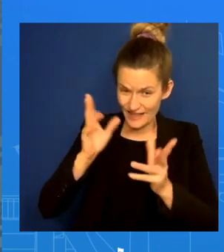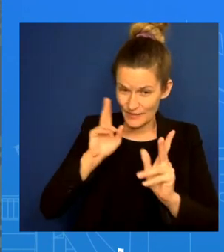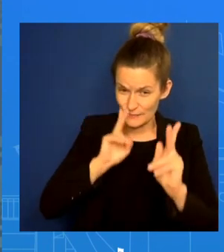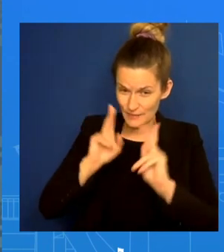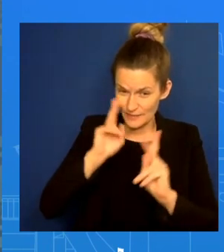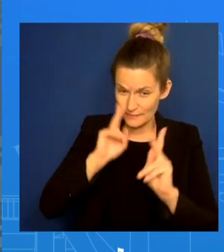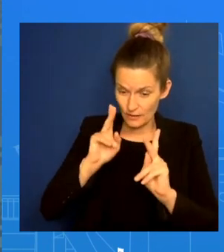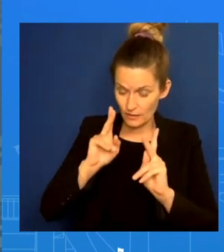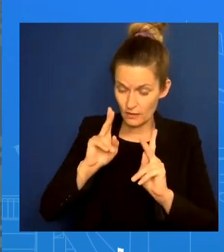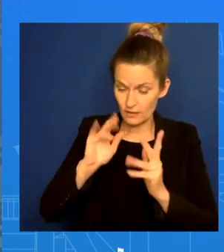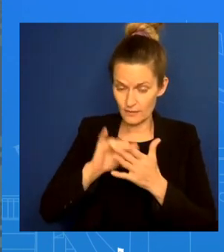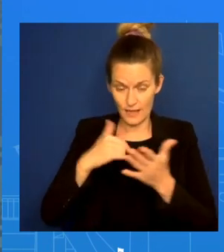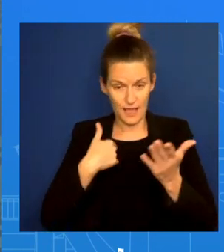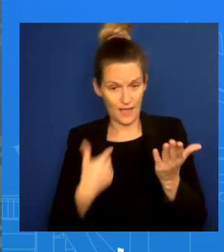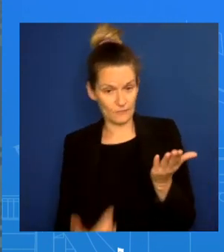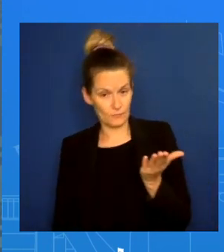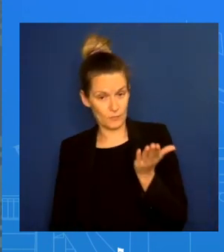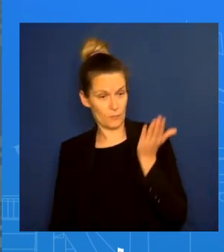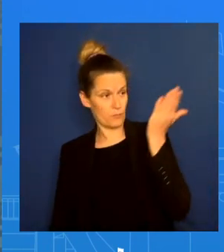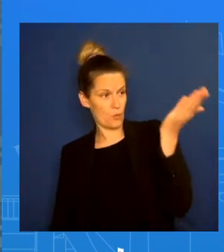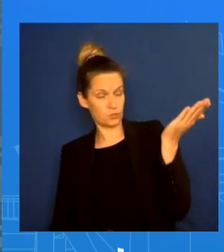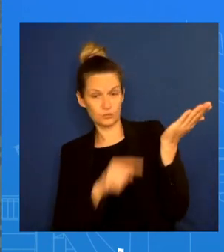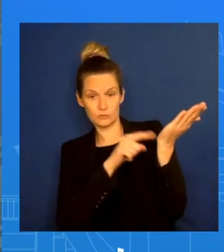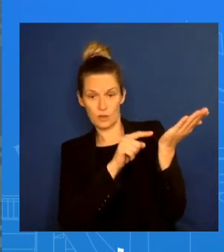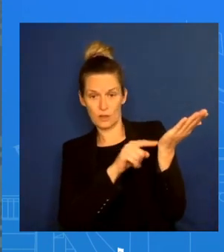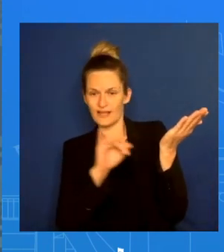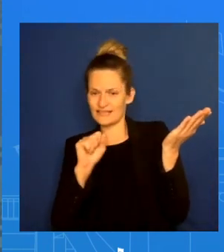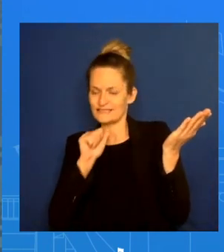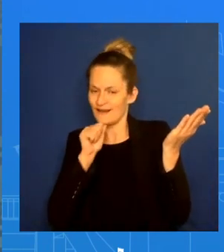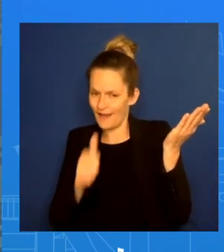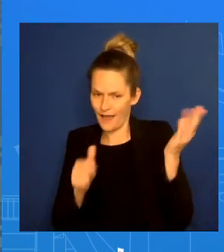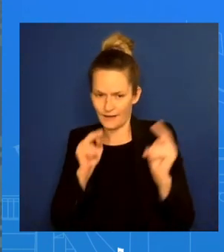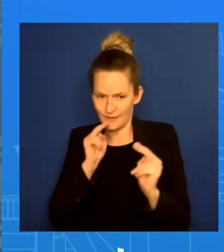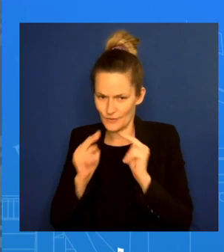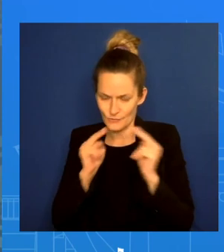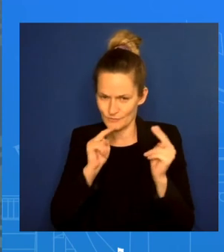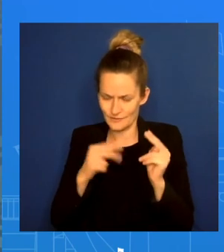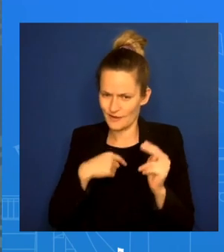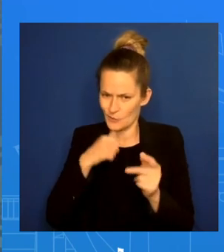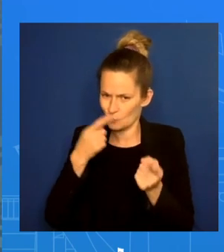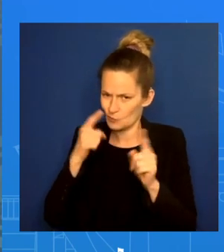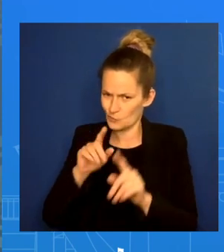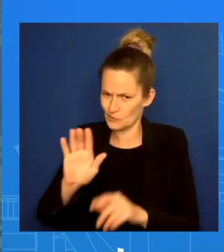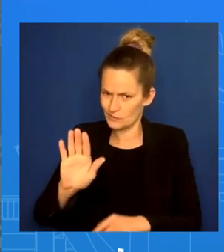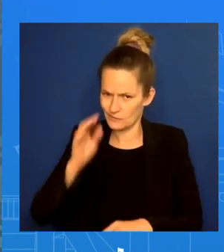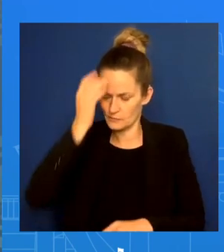But to your larger point, we believe it's important for the American people